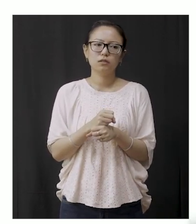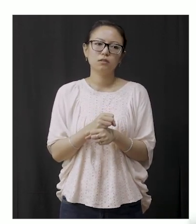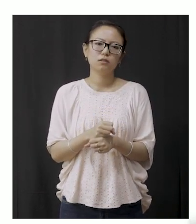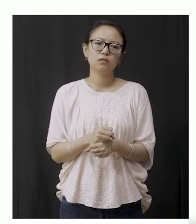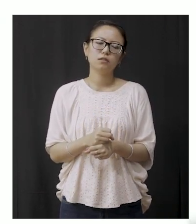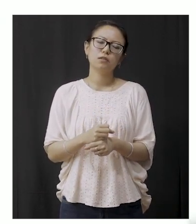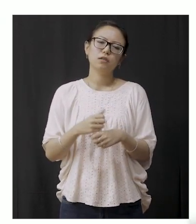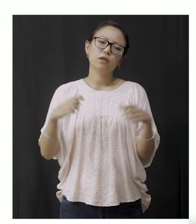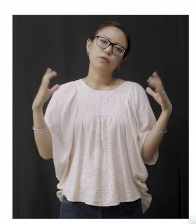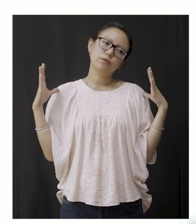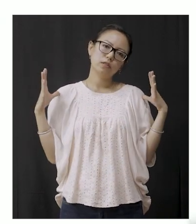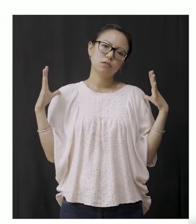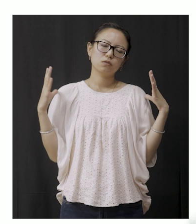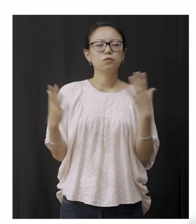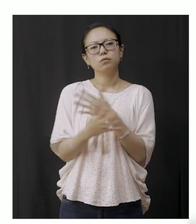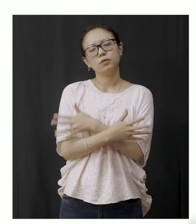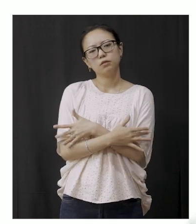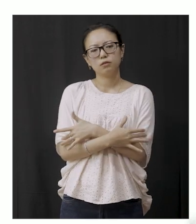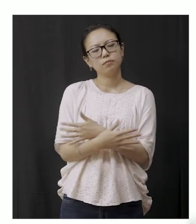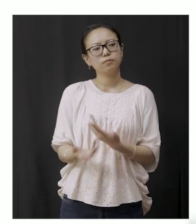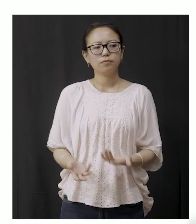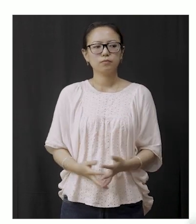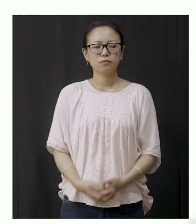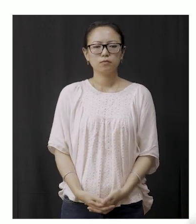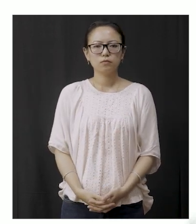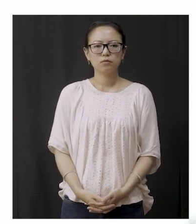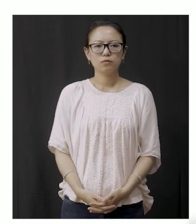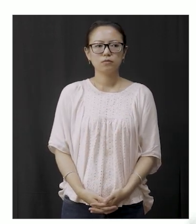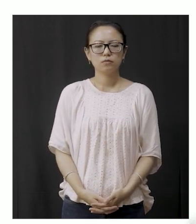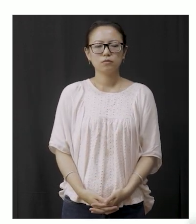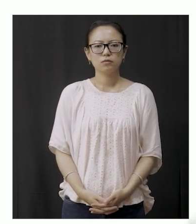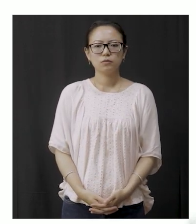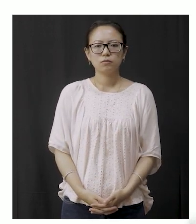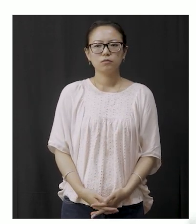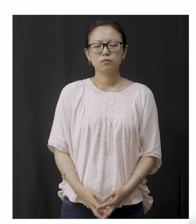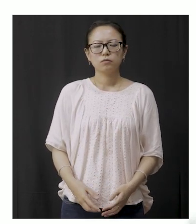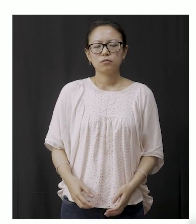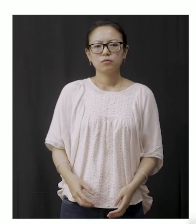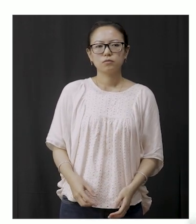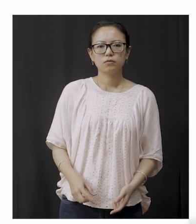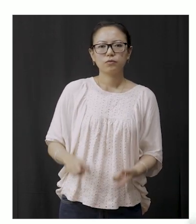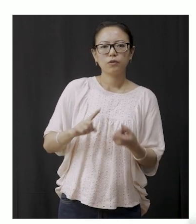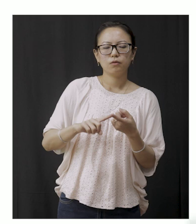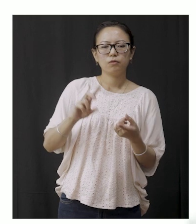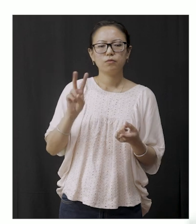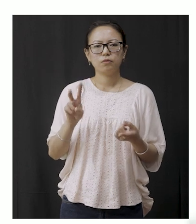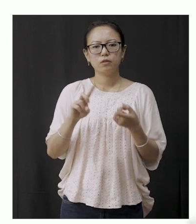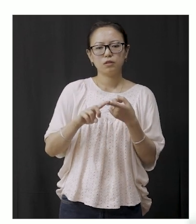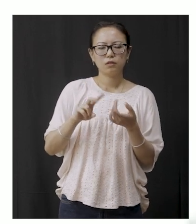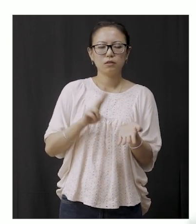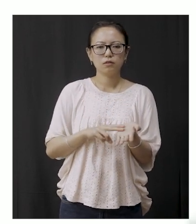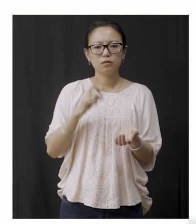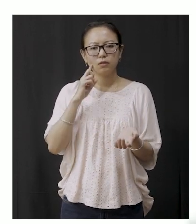not be able to fly. So that is why they are getting ready to rest, okay? So that is why in this line,